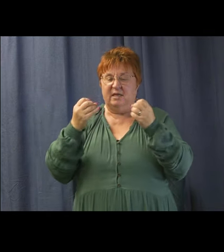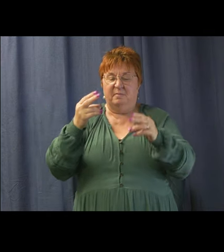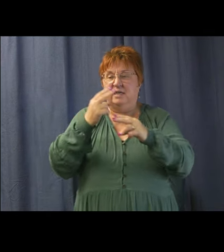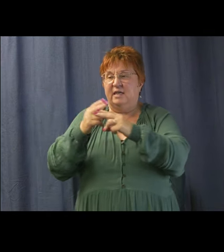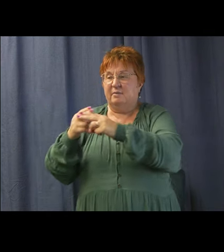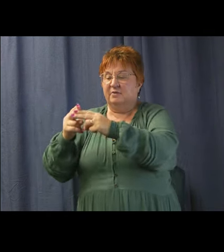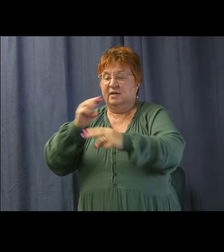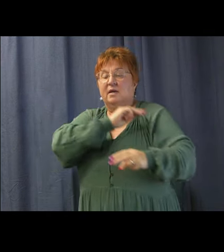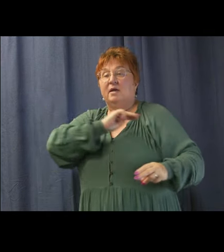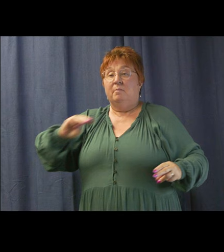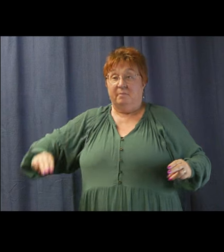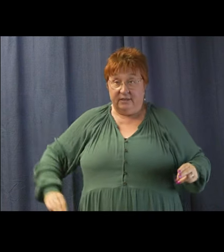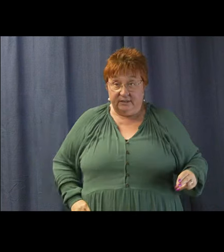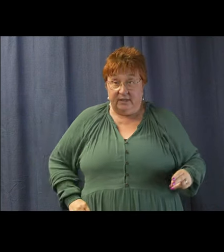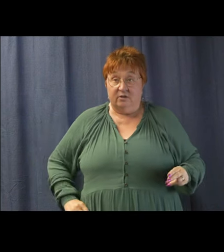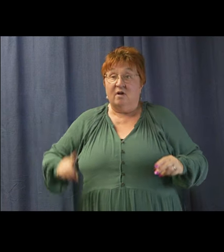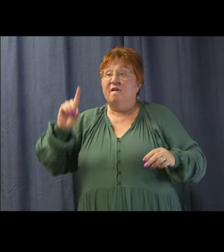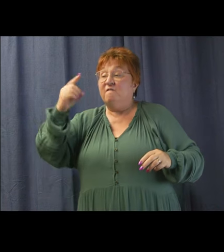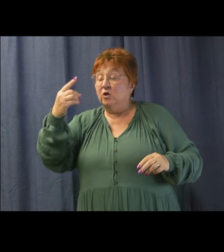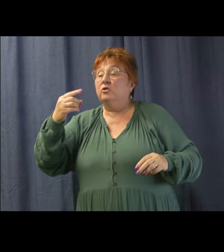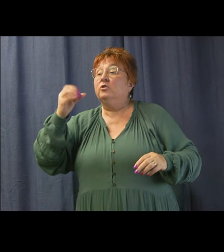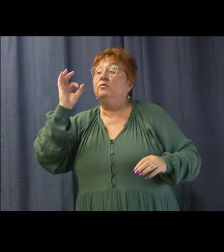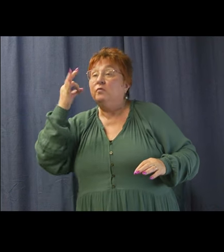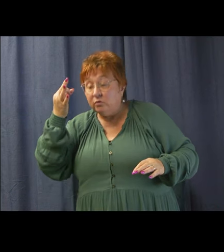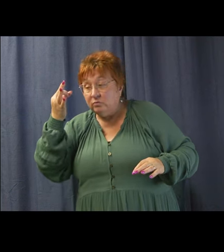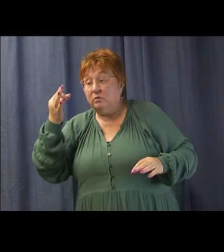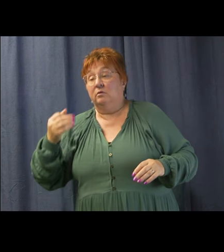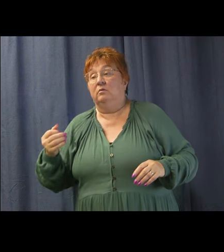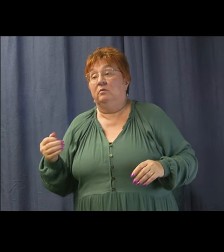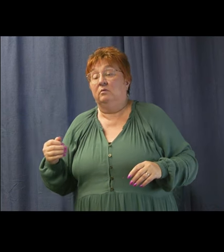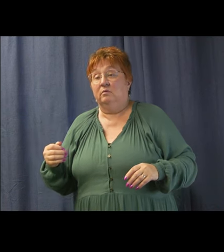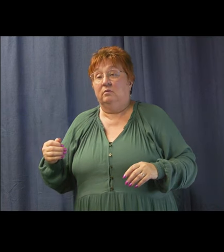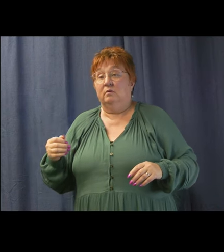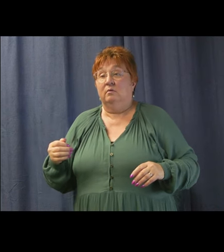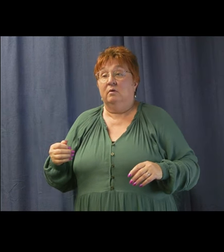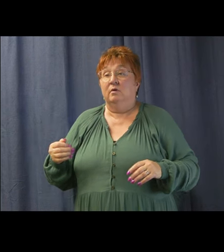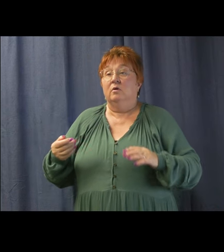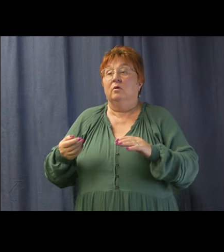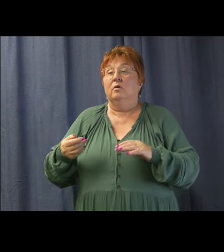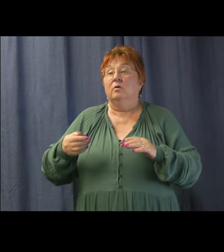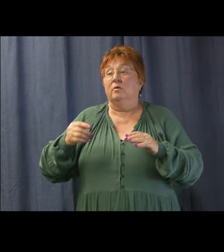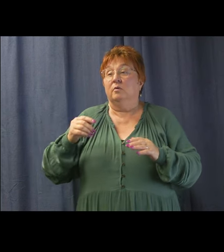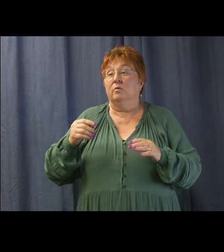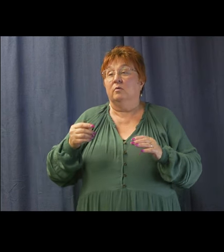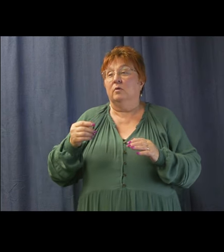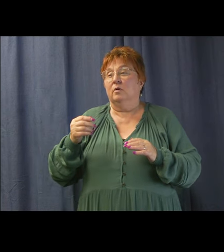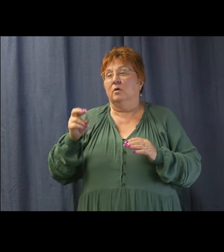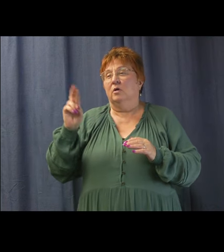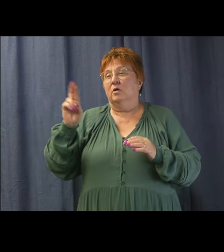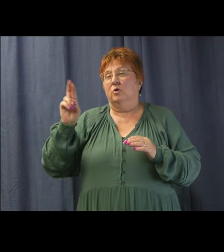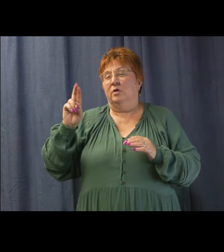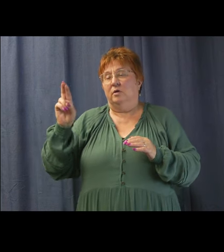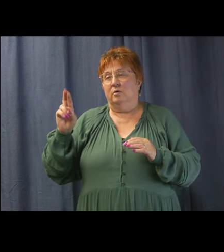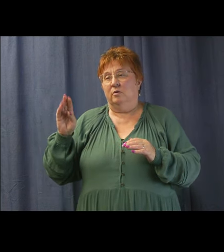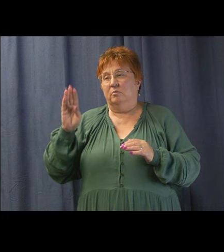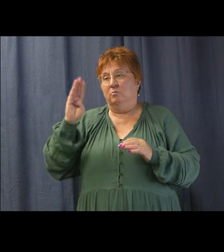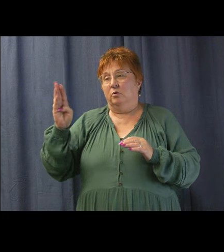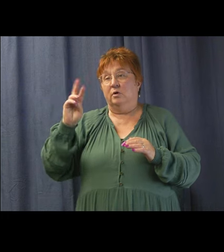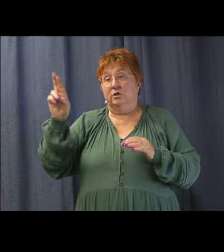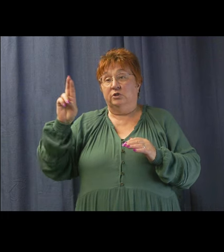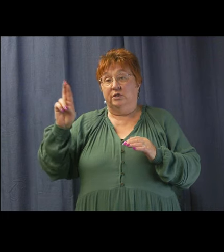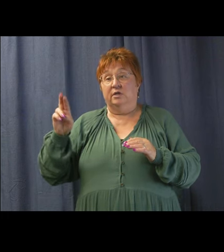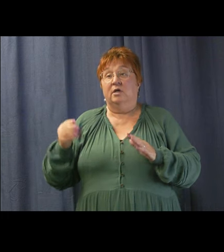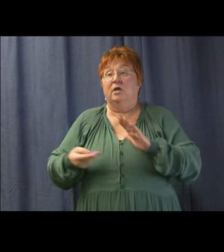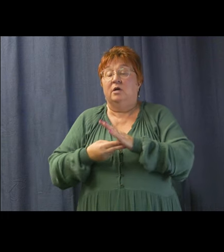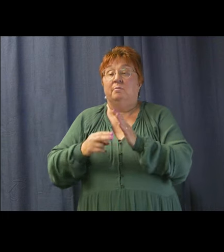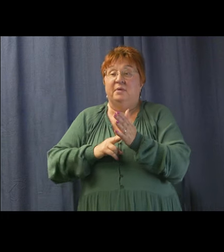names. They know Messiah was to be the first fruits. And Reshit means first fruits. And so this was a name